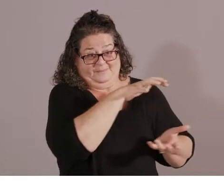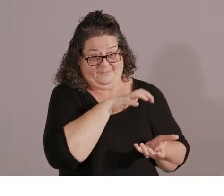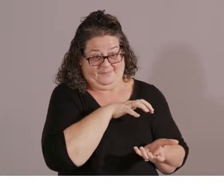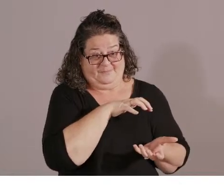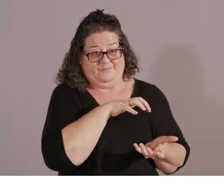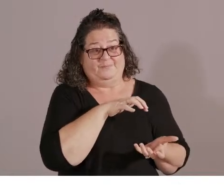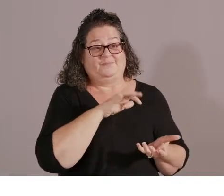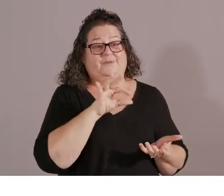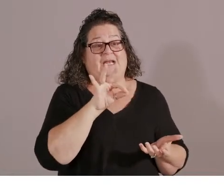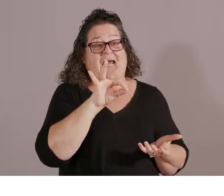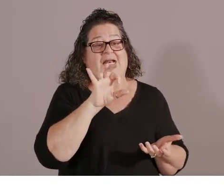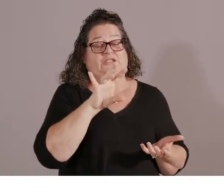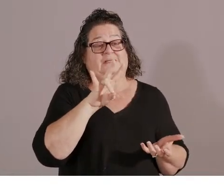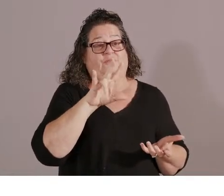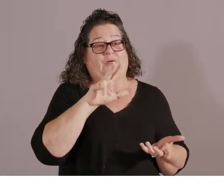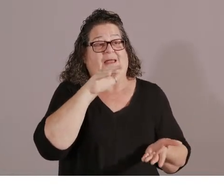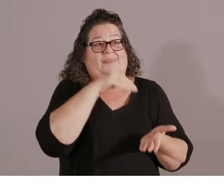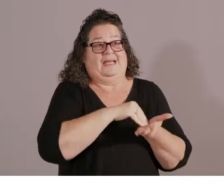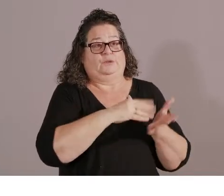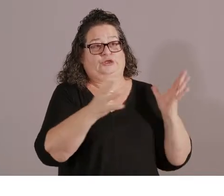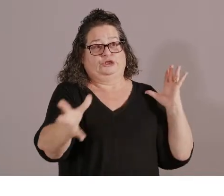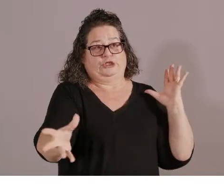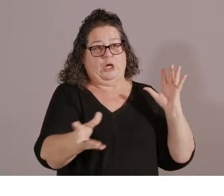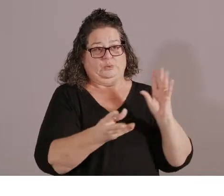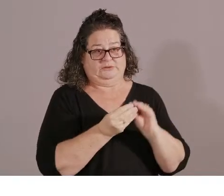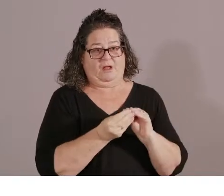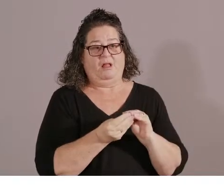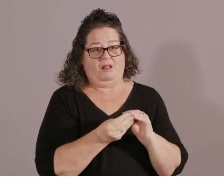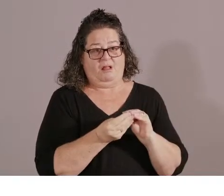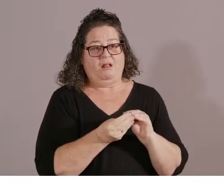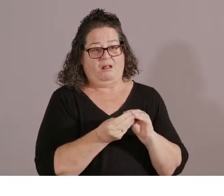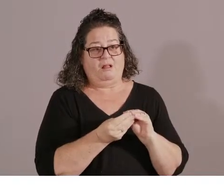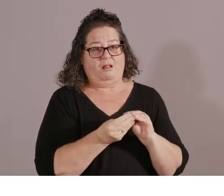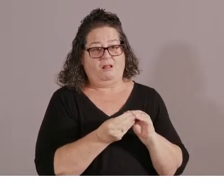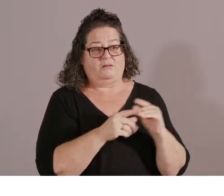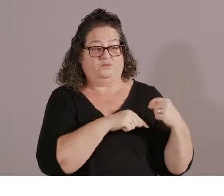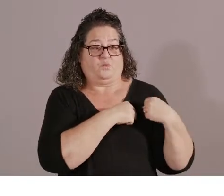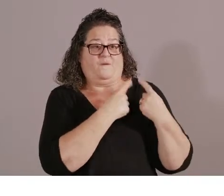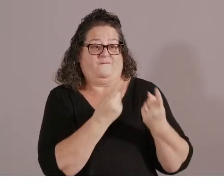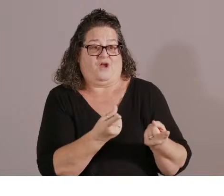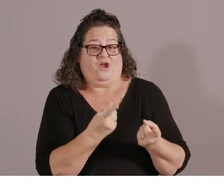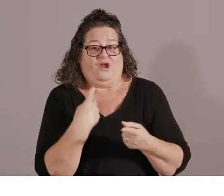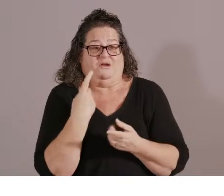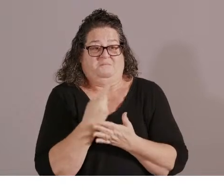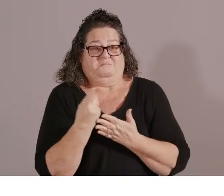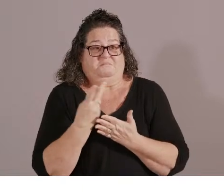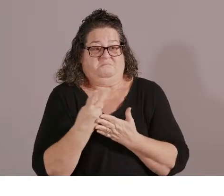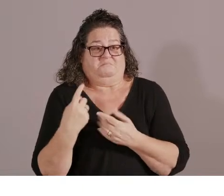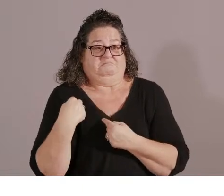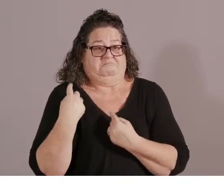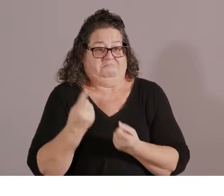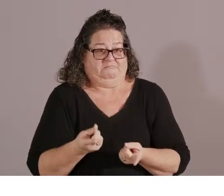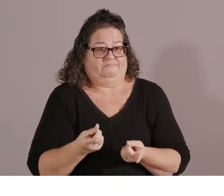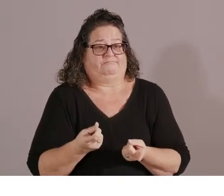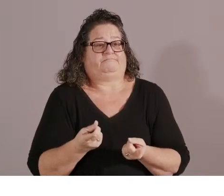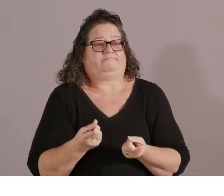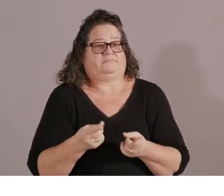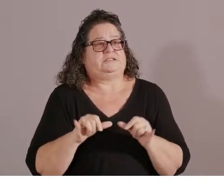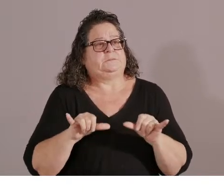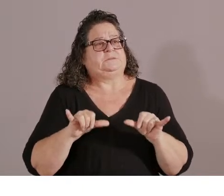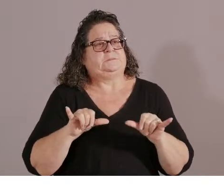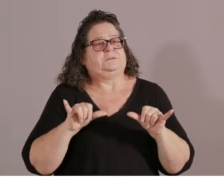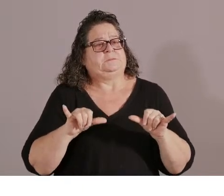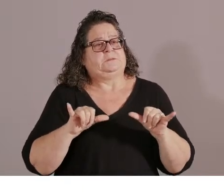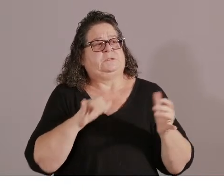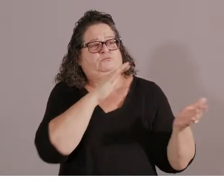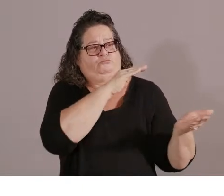973,000 total. And so you can see the different doses. Over the last few weeks, we've gotten consistent doses